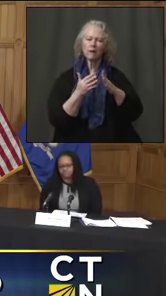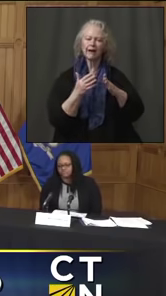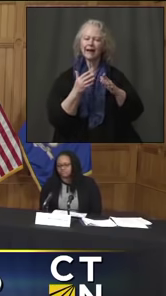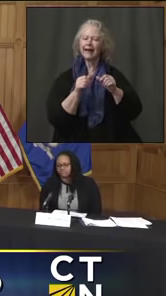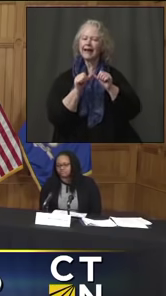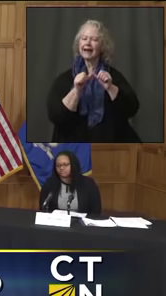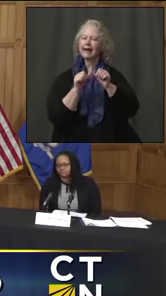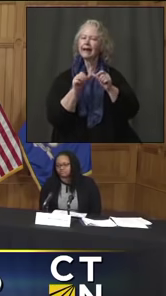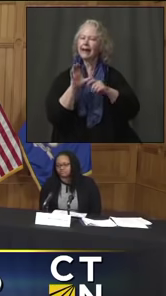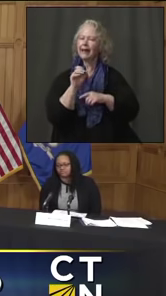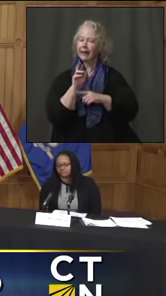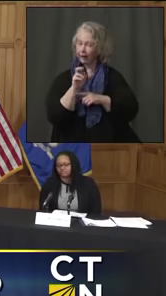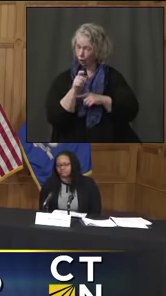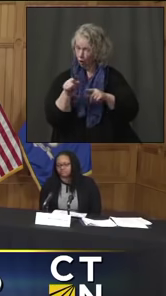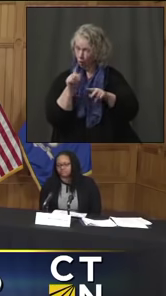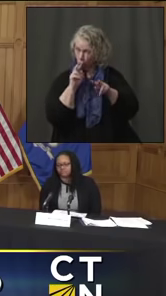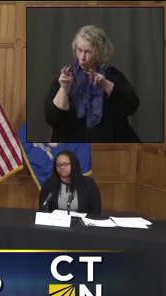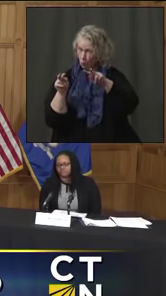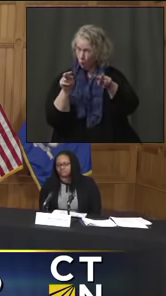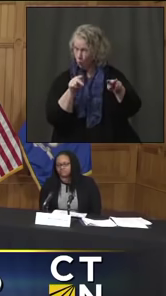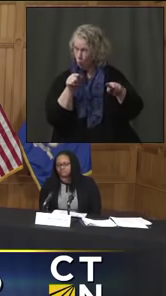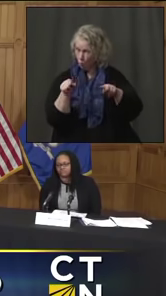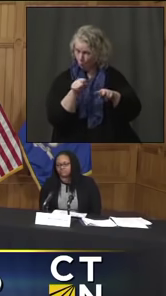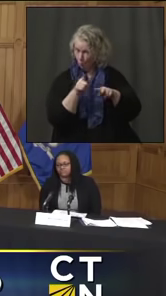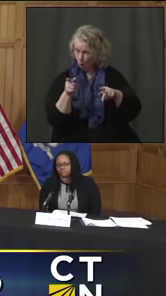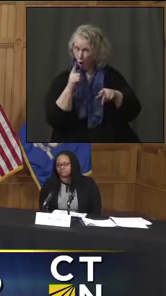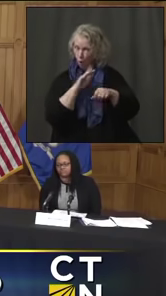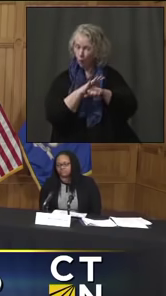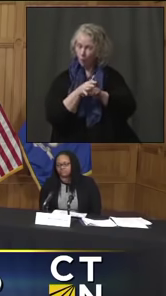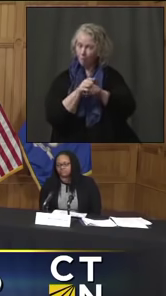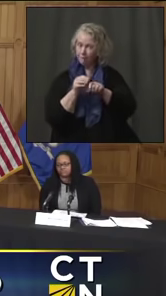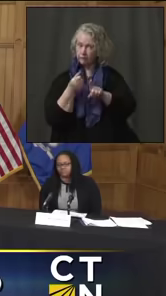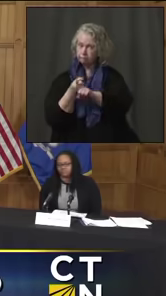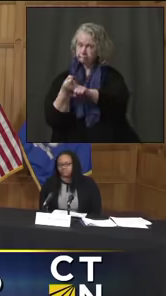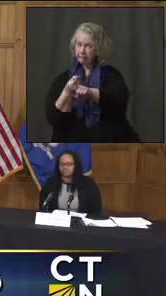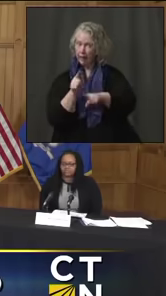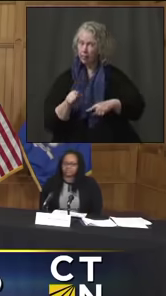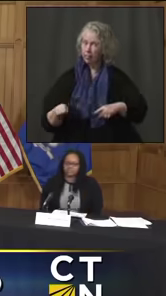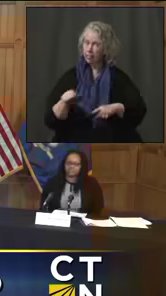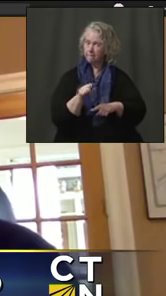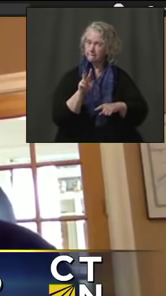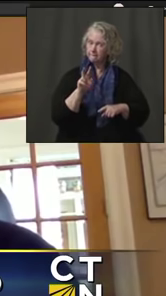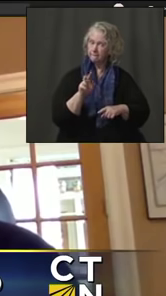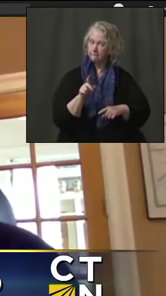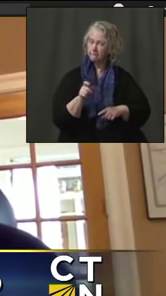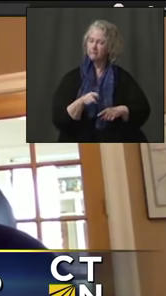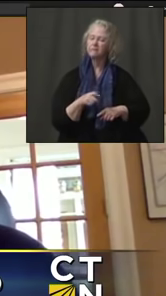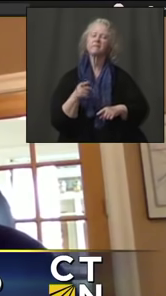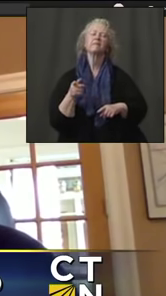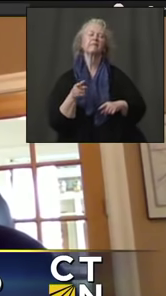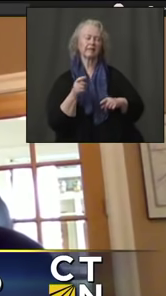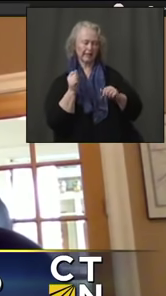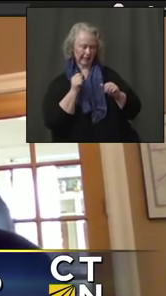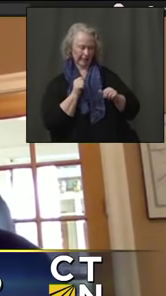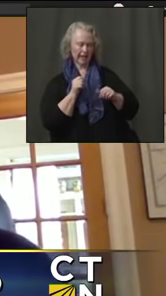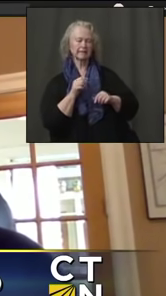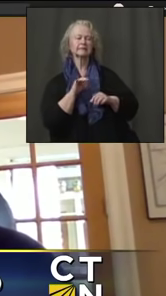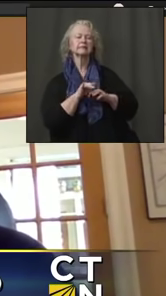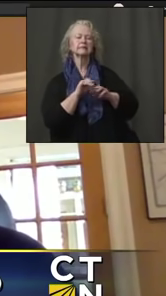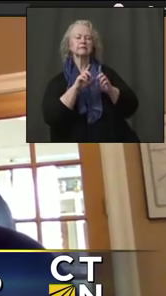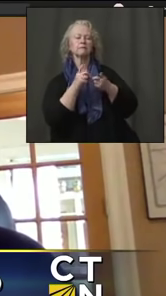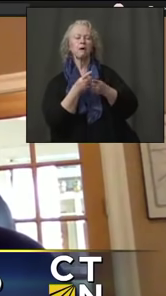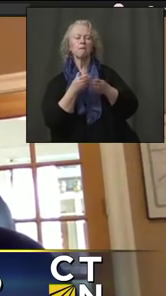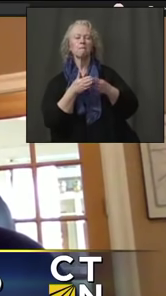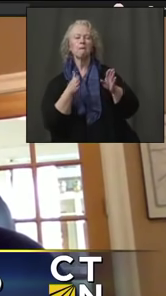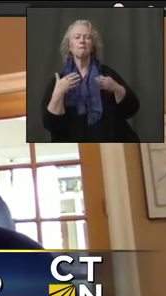guys monitoring any kind of COVID outbreaks in those places as well? Yeah, our team at Department of Public Health is in contact